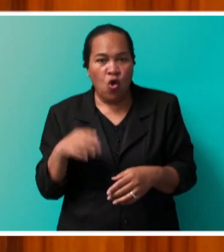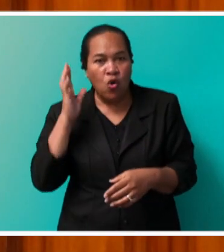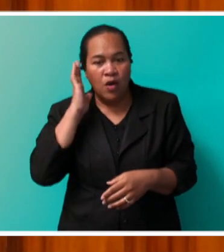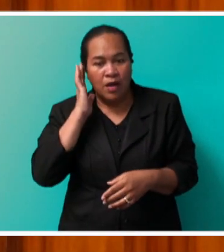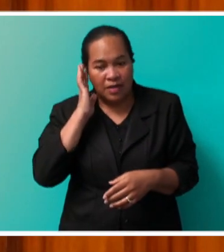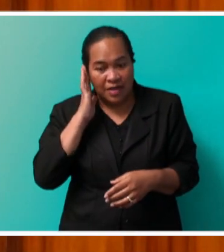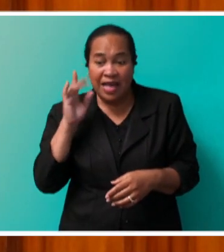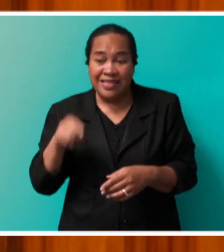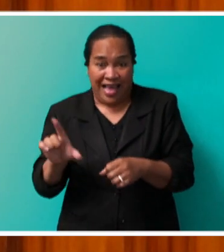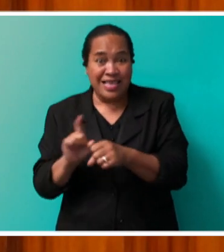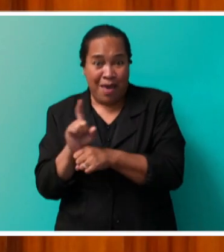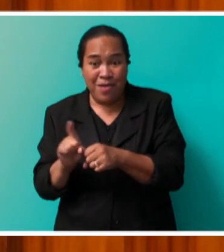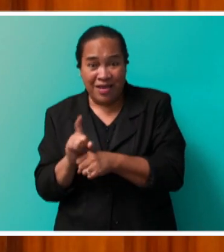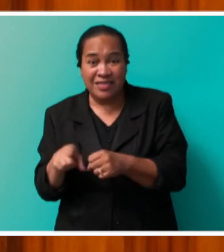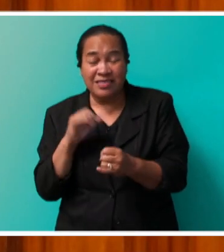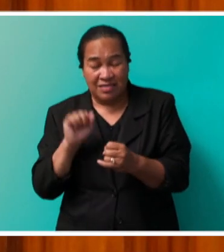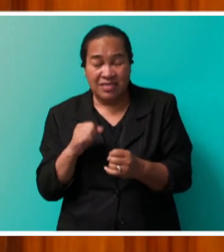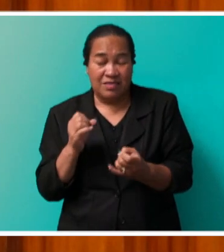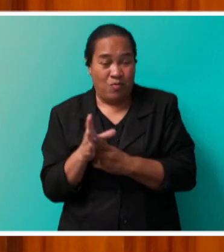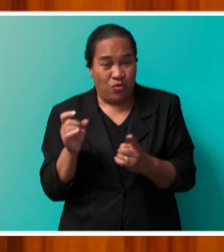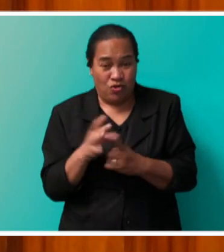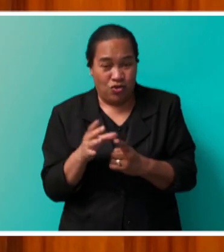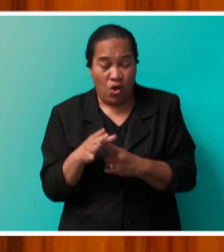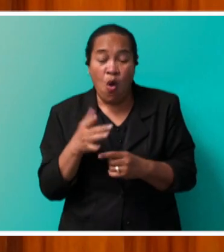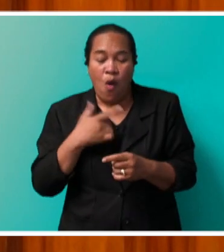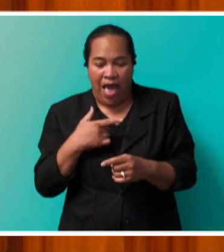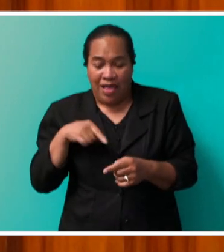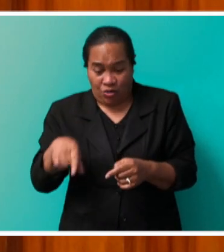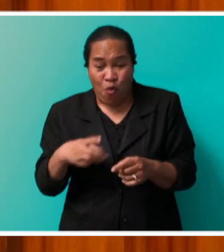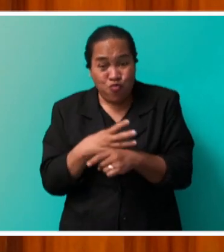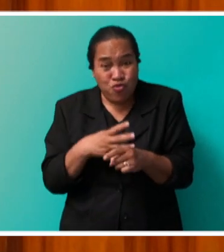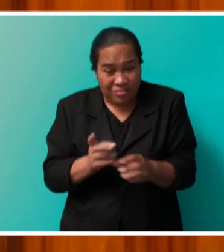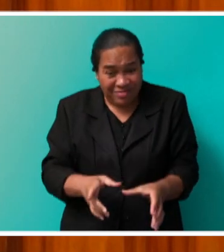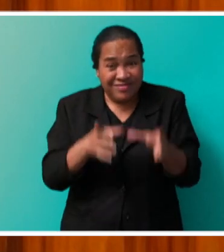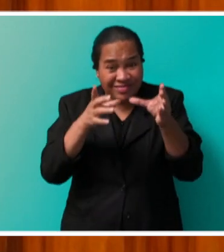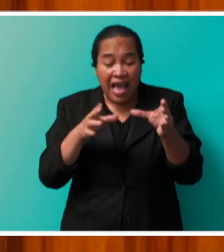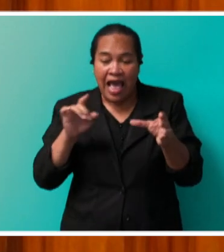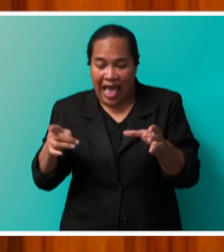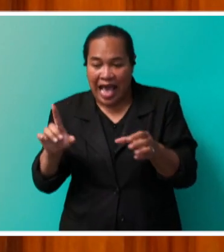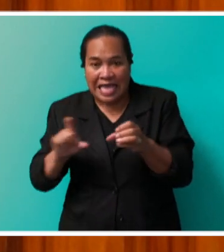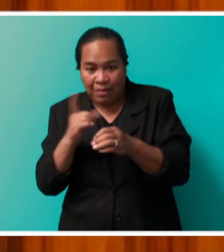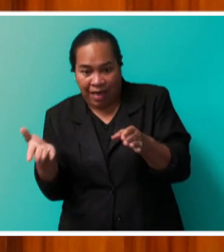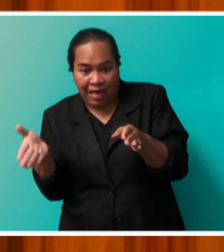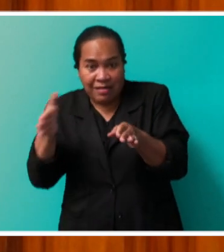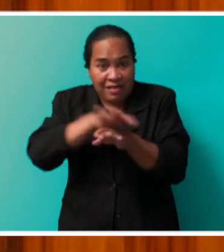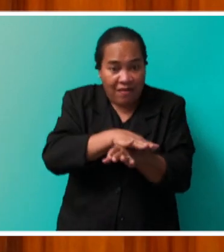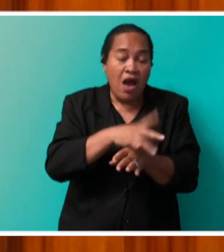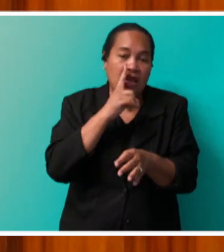in substantially extending the service life of timber in the absence of proper